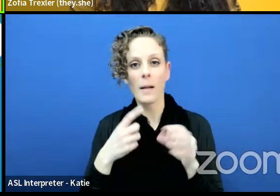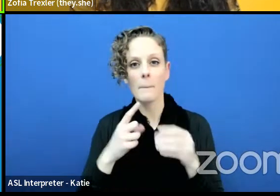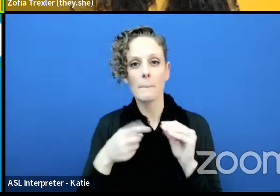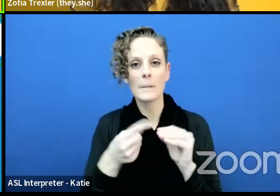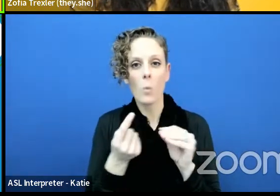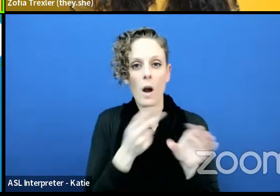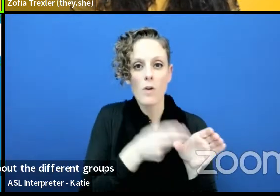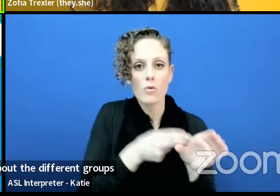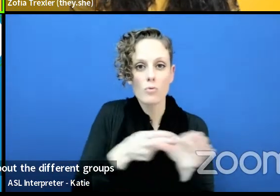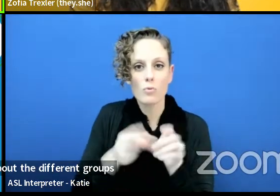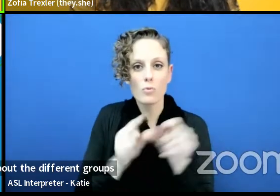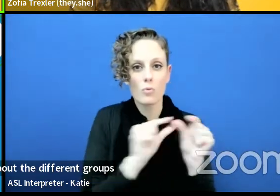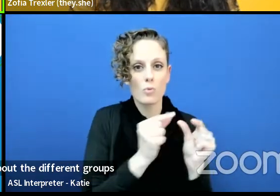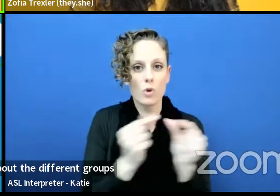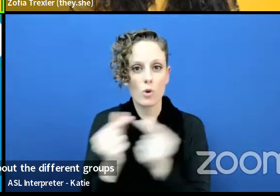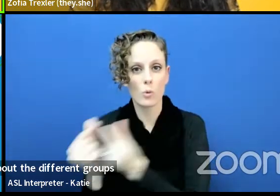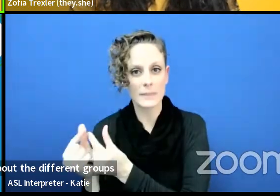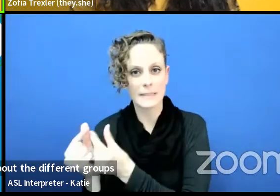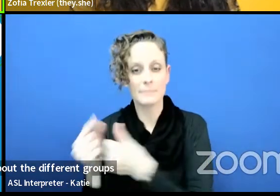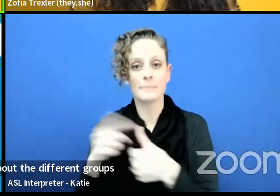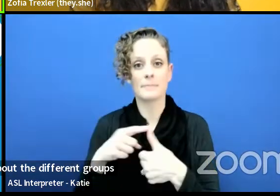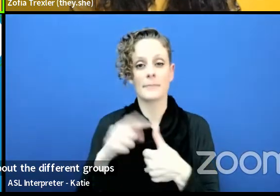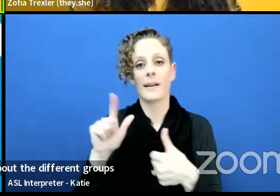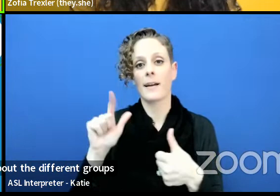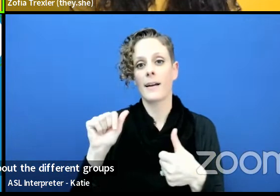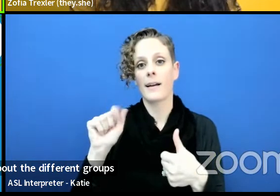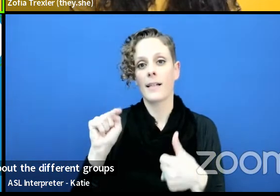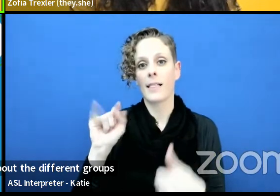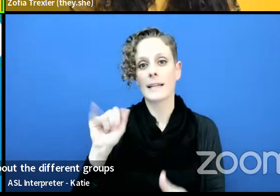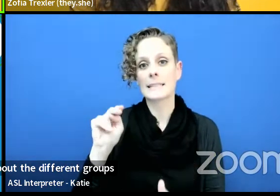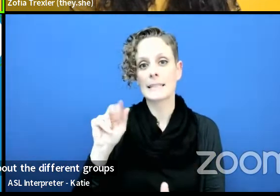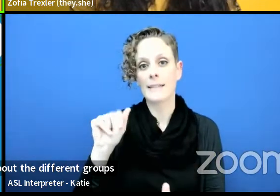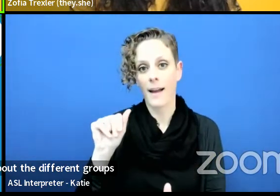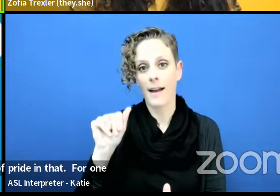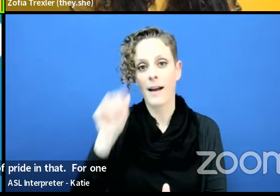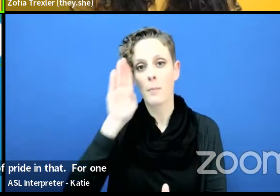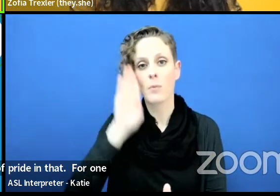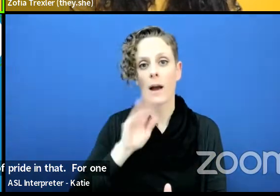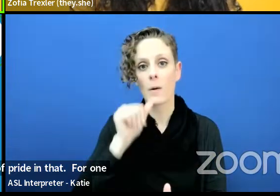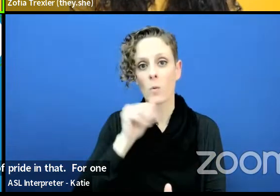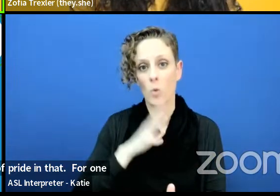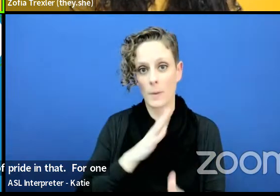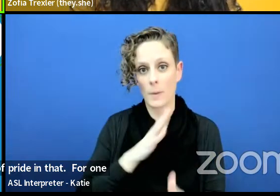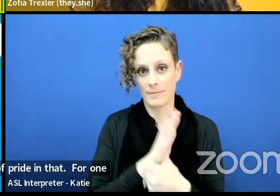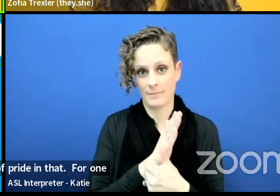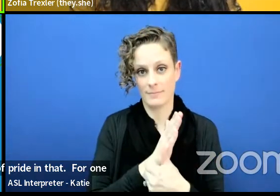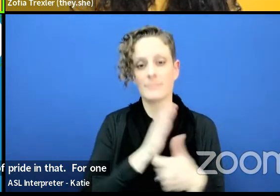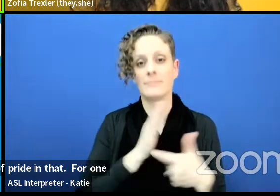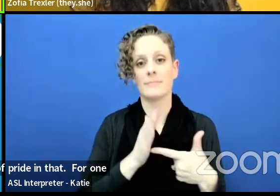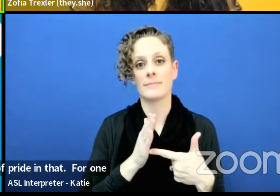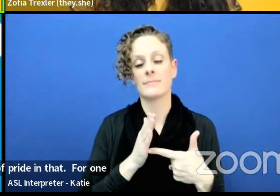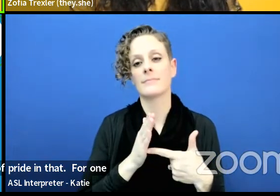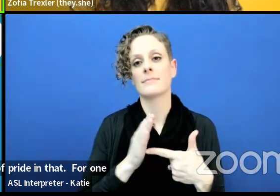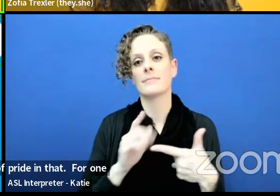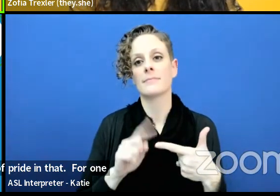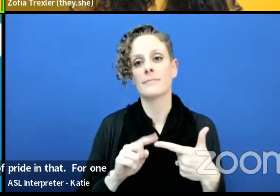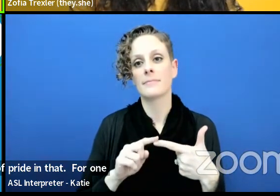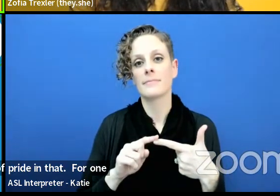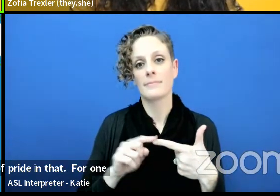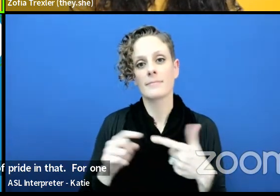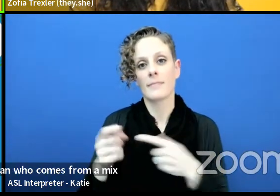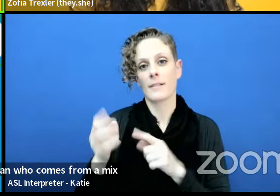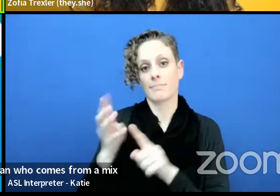one, I am a Latina brown woman who comes from a mixed